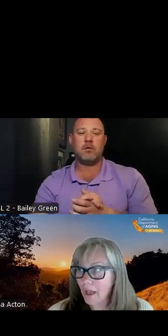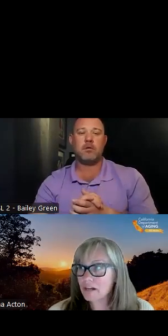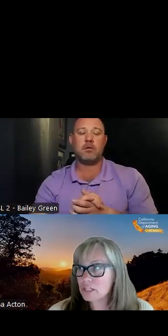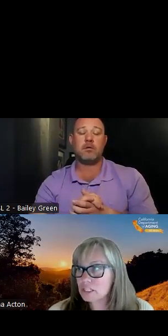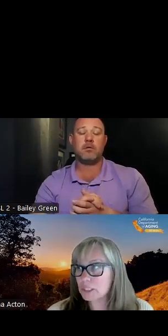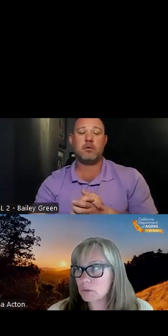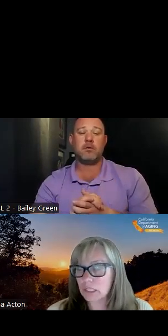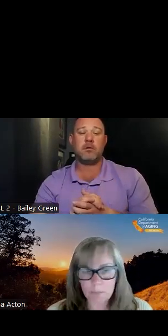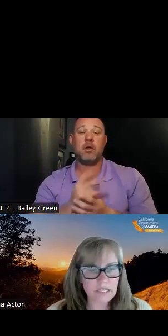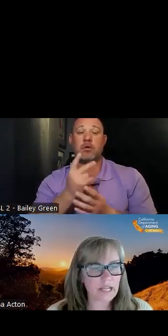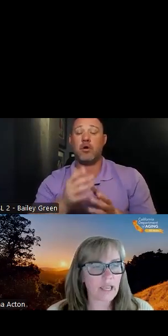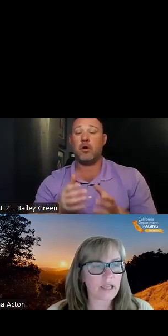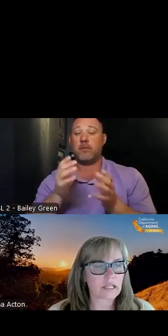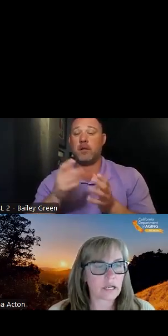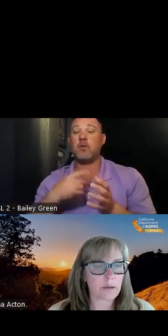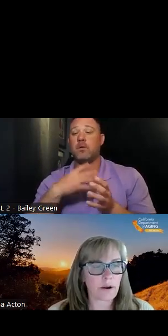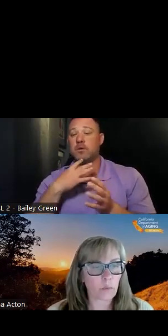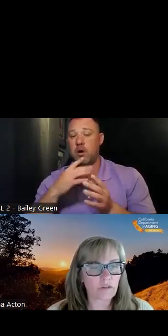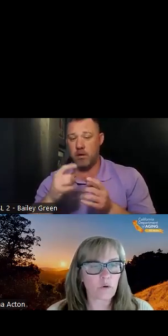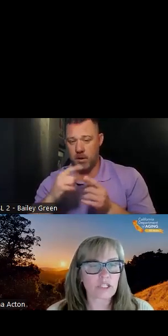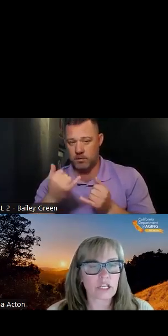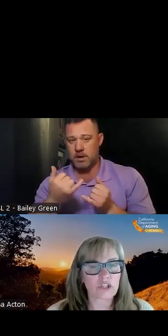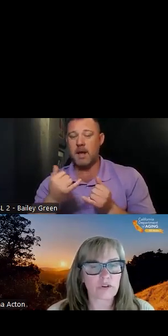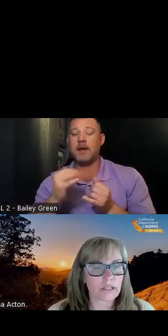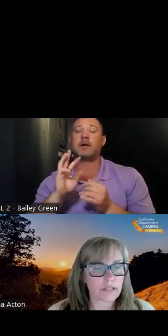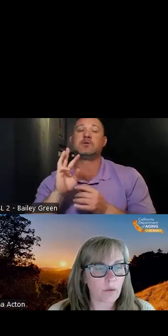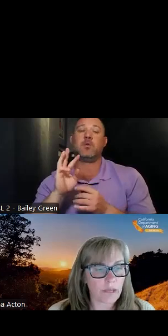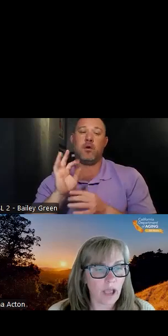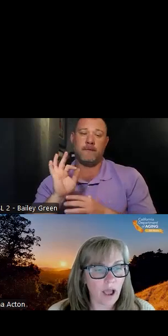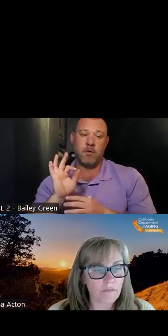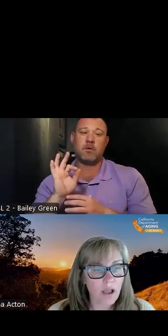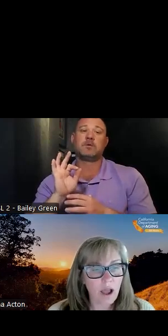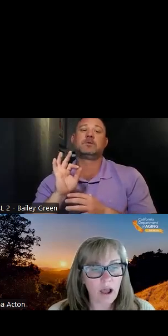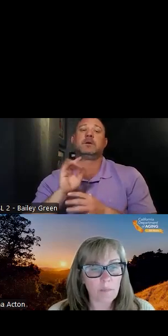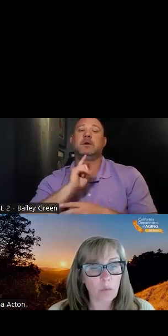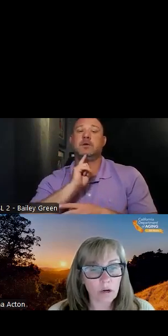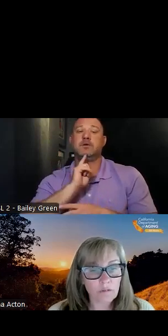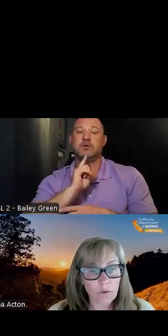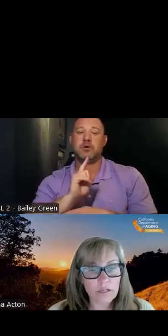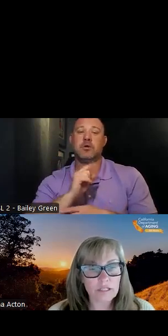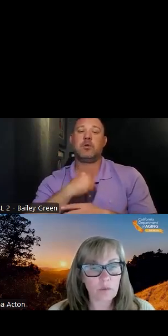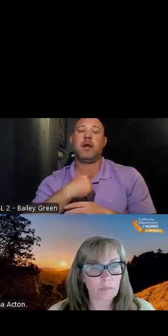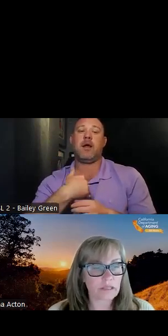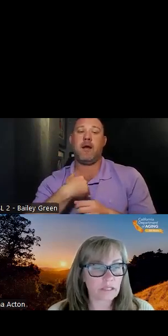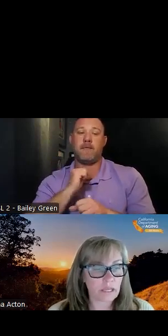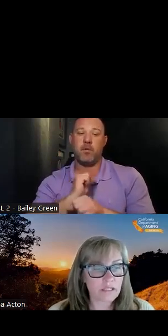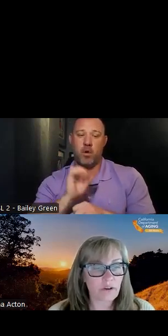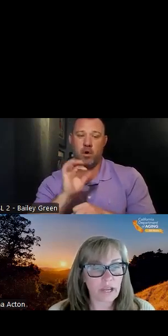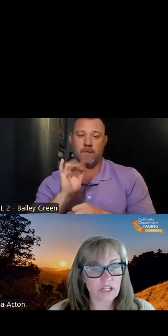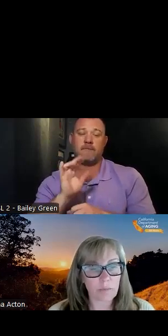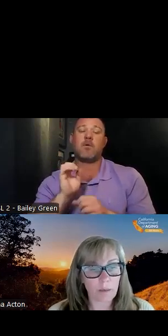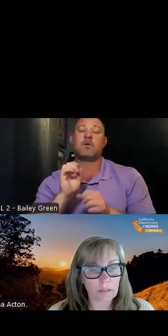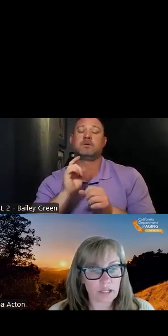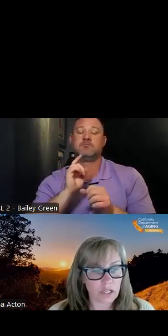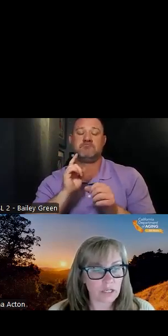which we'll actually speak to a little bit today, is going to be around workforce, ensuring that we have a workforce that will meet the needs of our